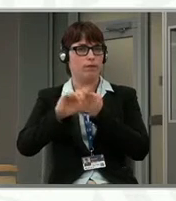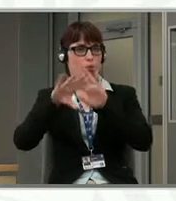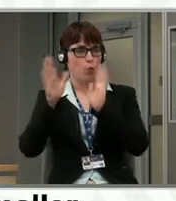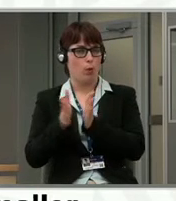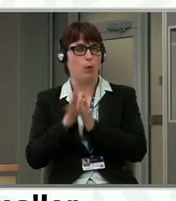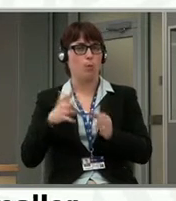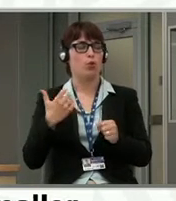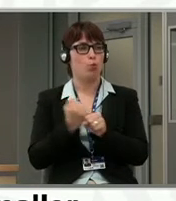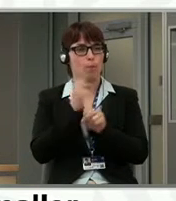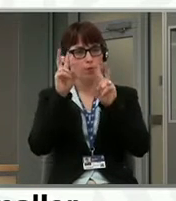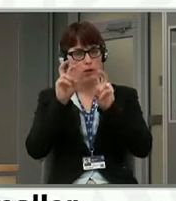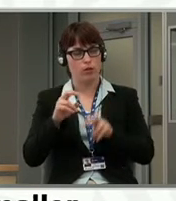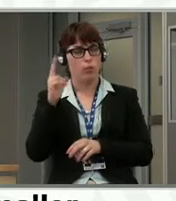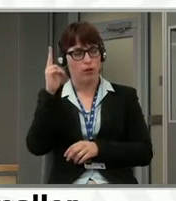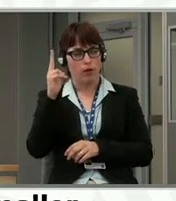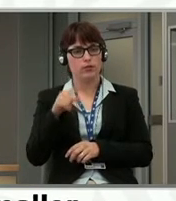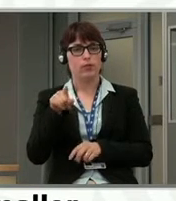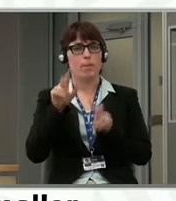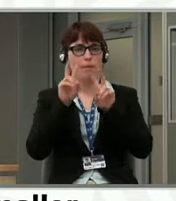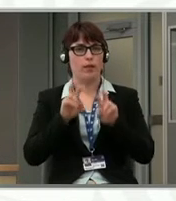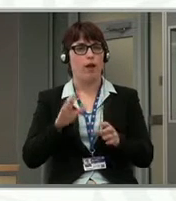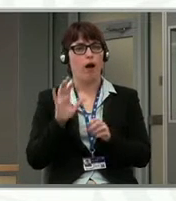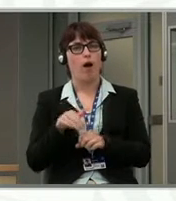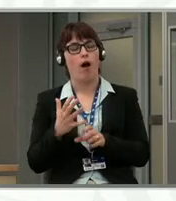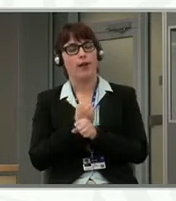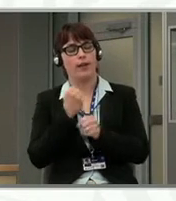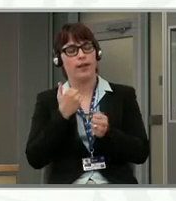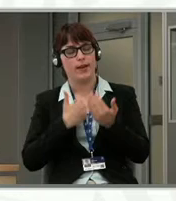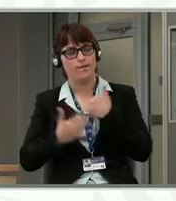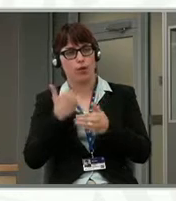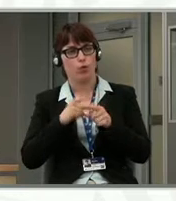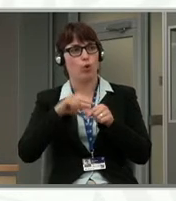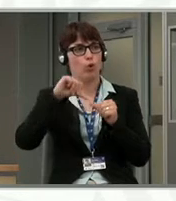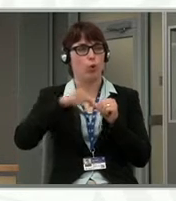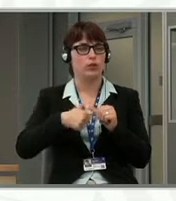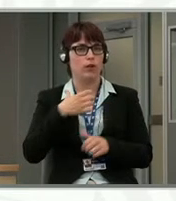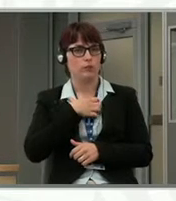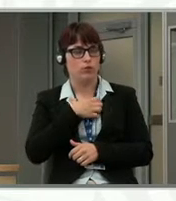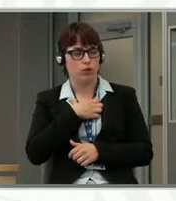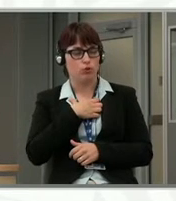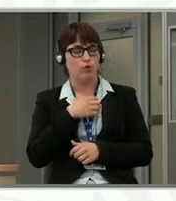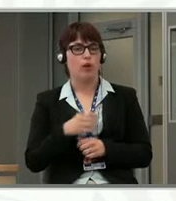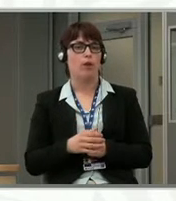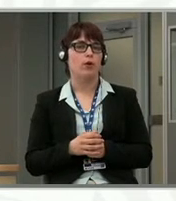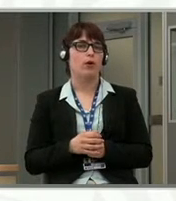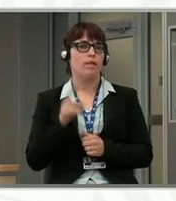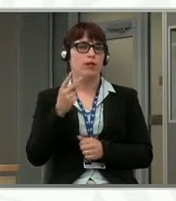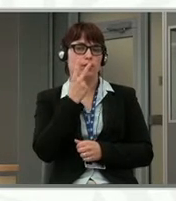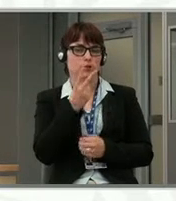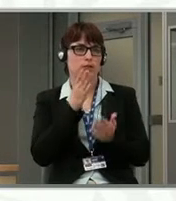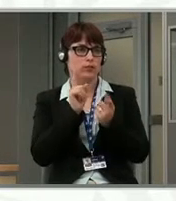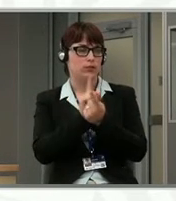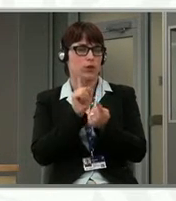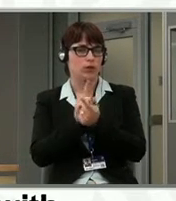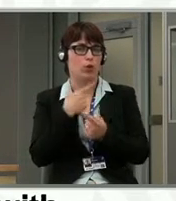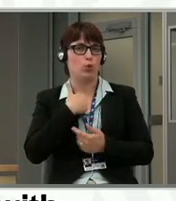average of 20%. The study results show that persons with disabilities and